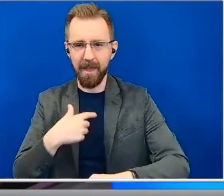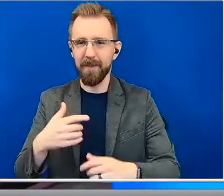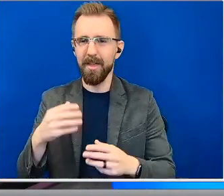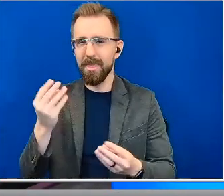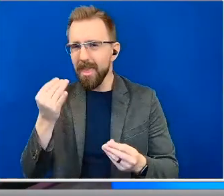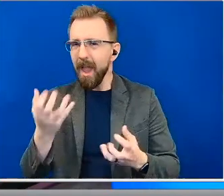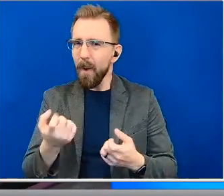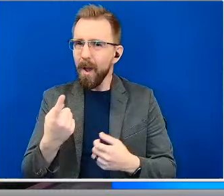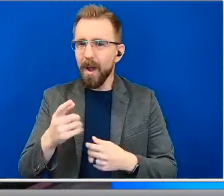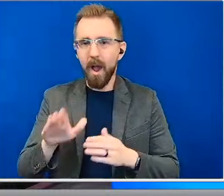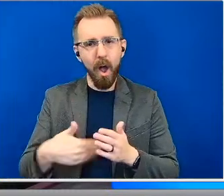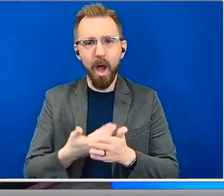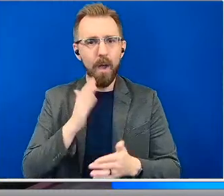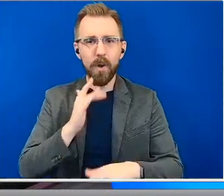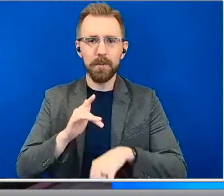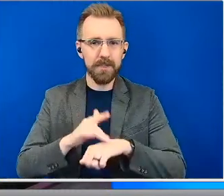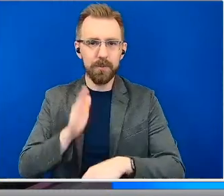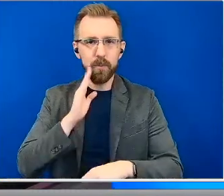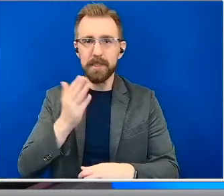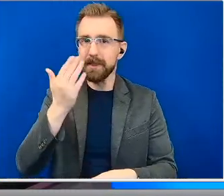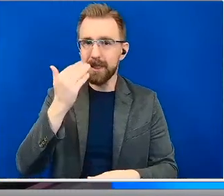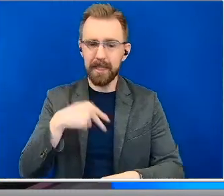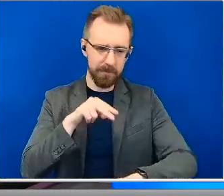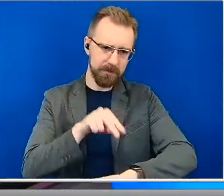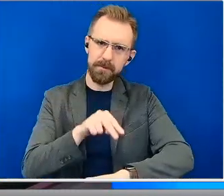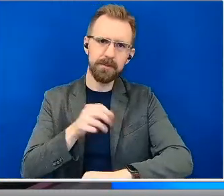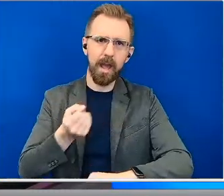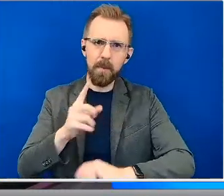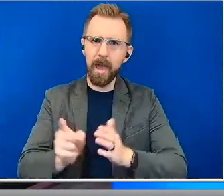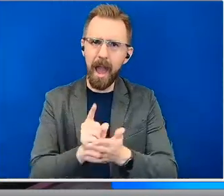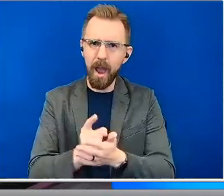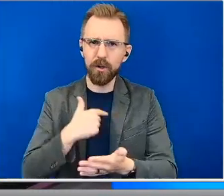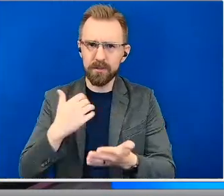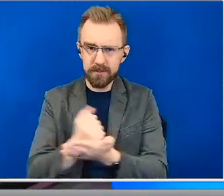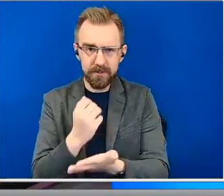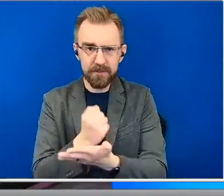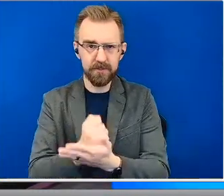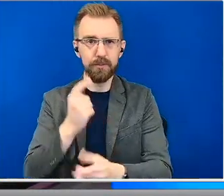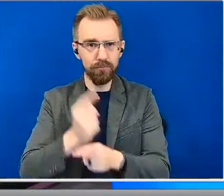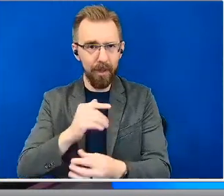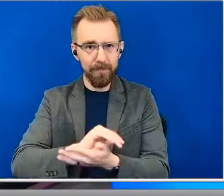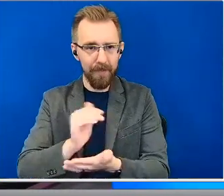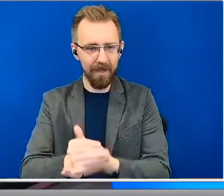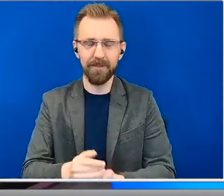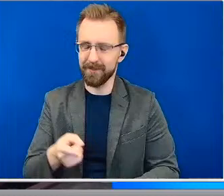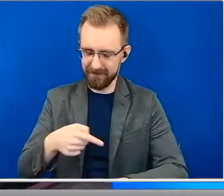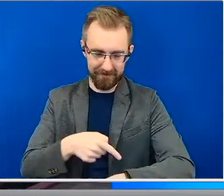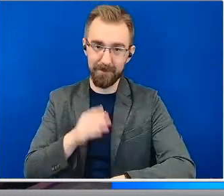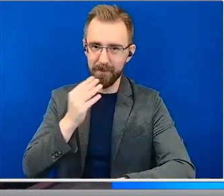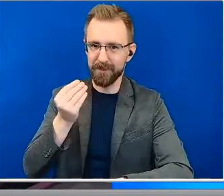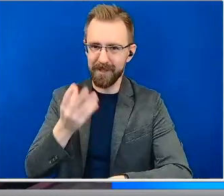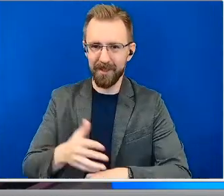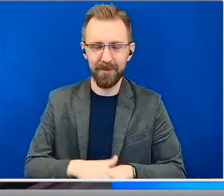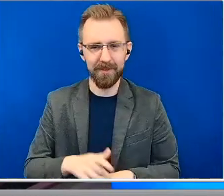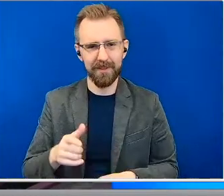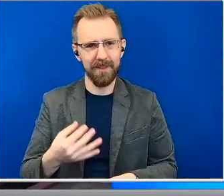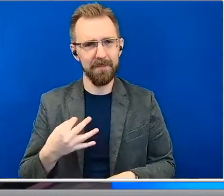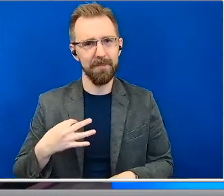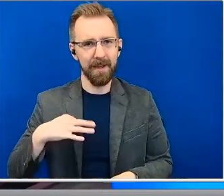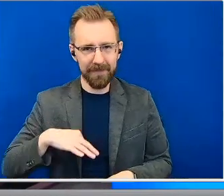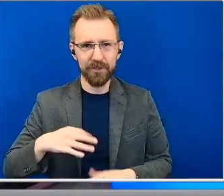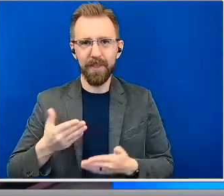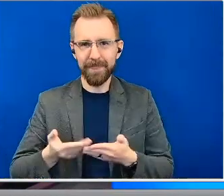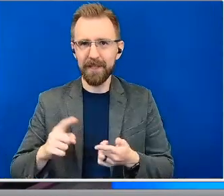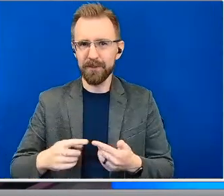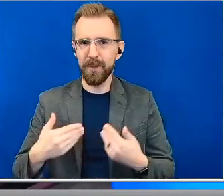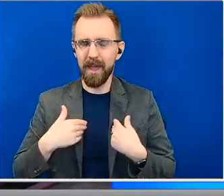obsess about would be sleep. How many hours did I get? Yeah. it'll tell you. They are such beneficial things yes, to have. I would agree with that.